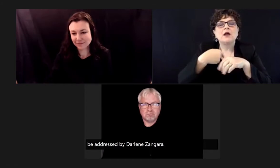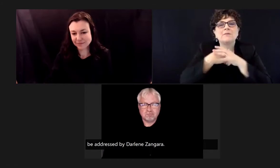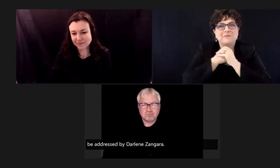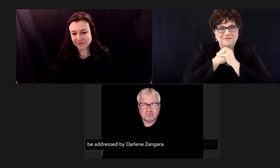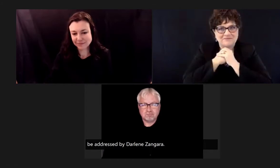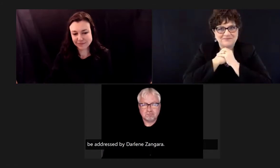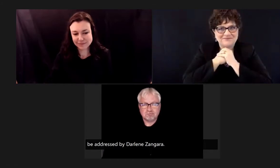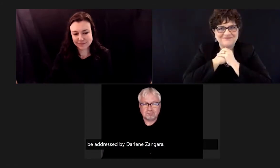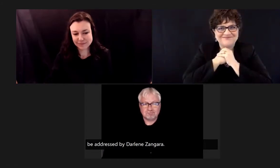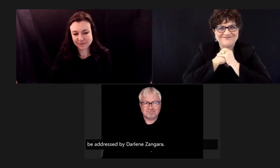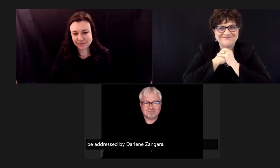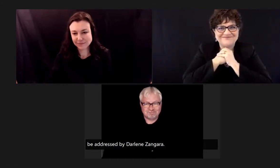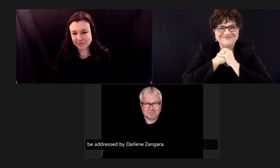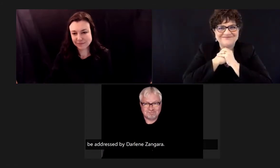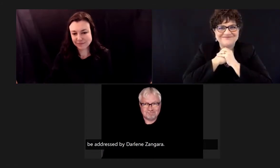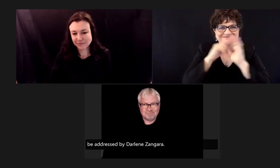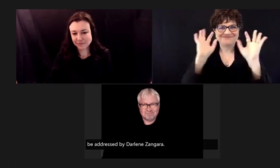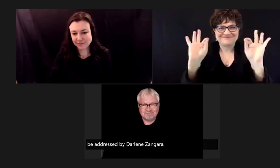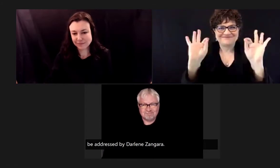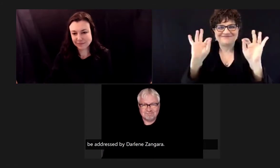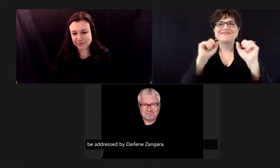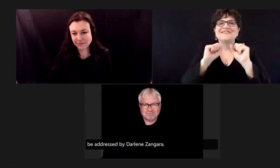Yes, hello. Thank you.